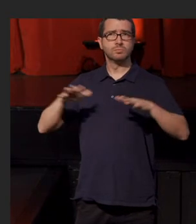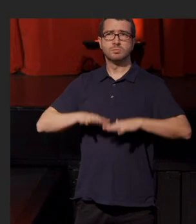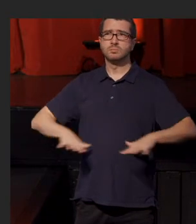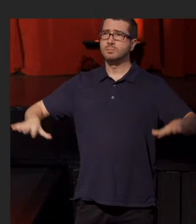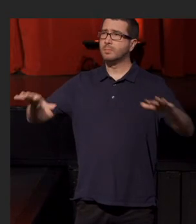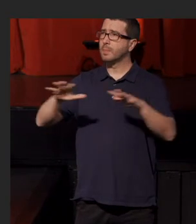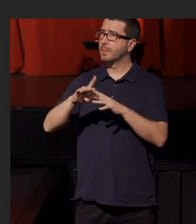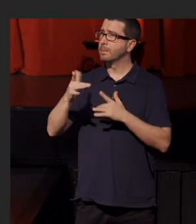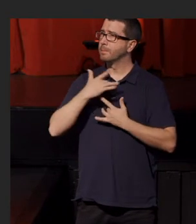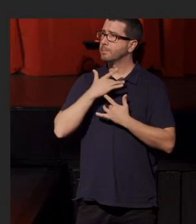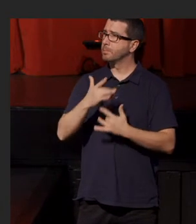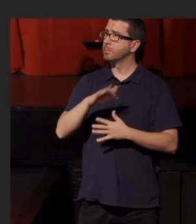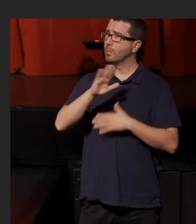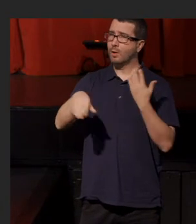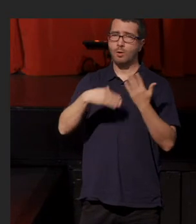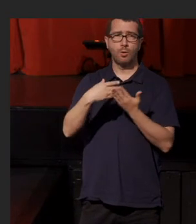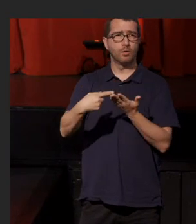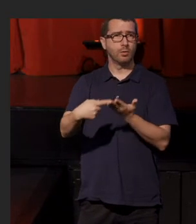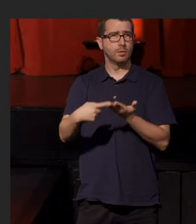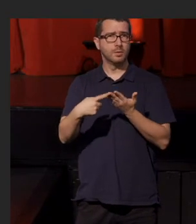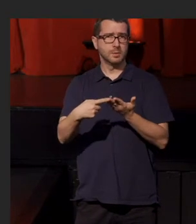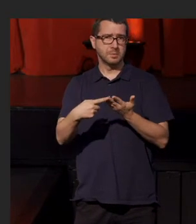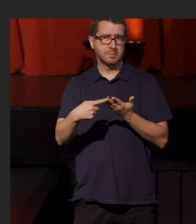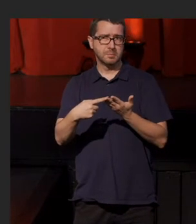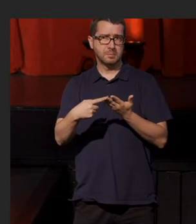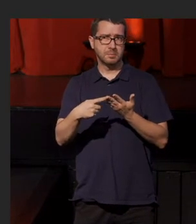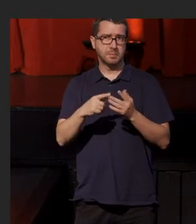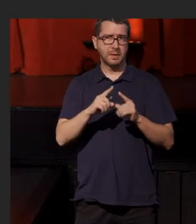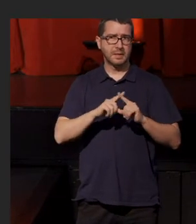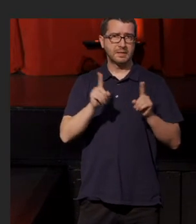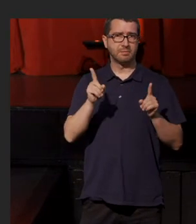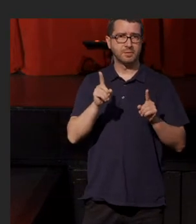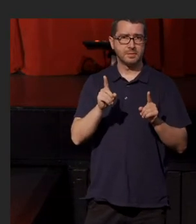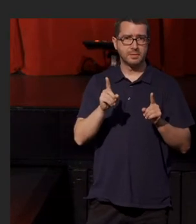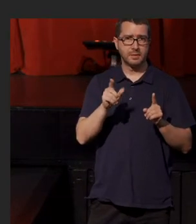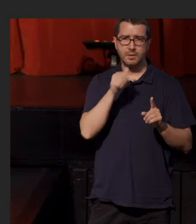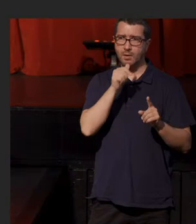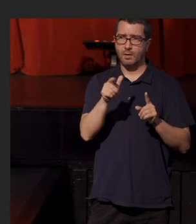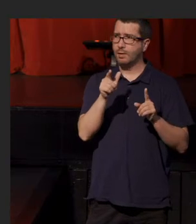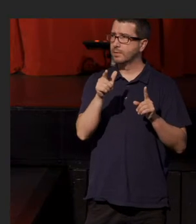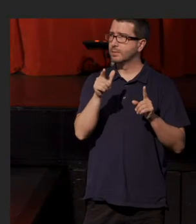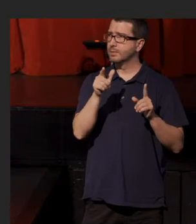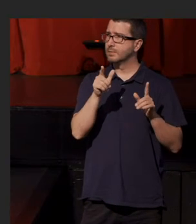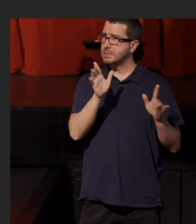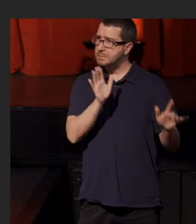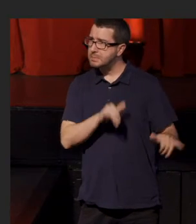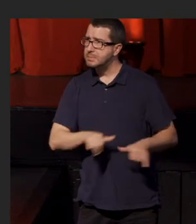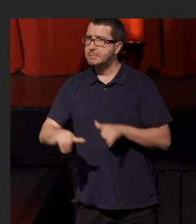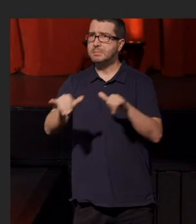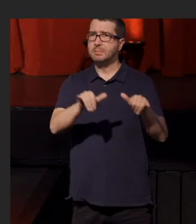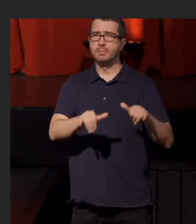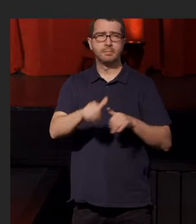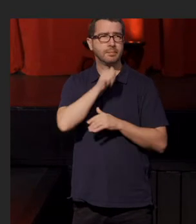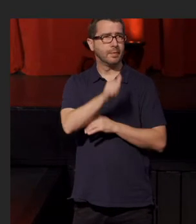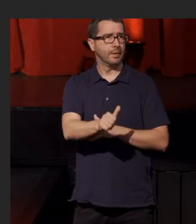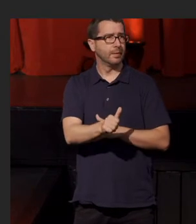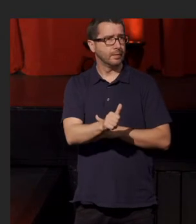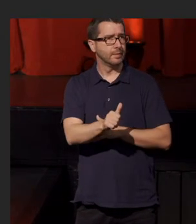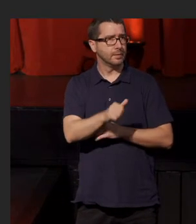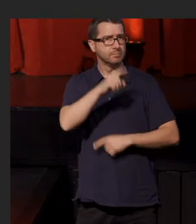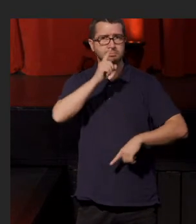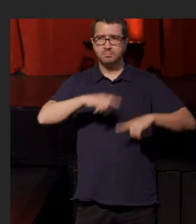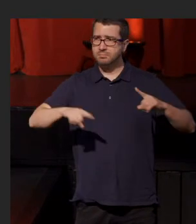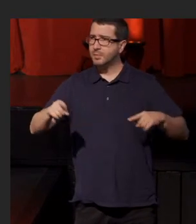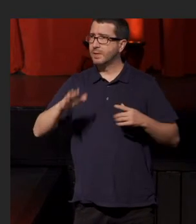often all talking about slightly different things. We're not necessarily on the same page. And that's one of the things that makes these kinds